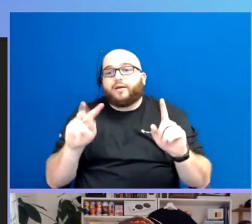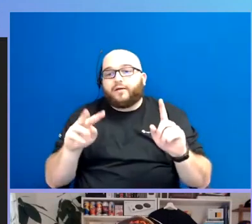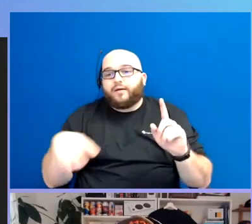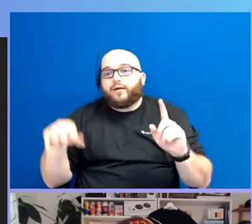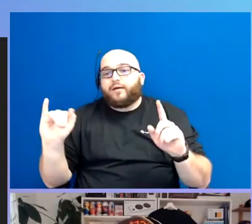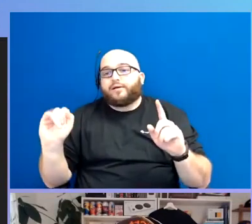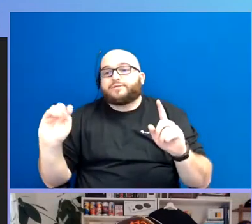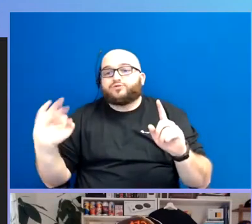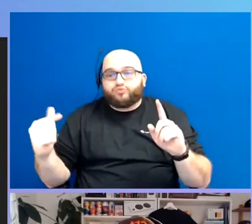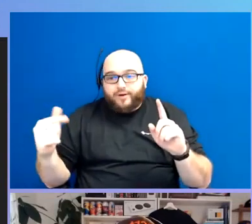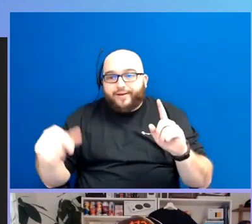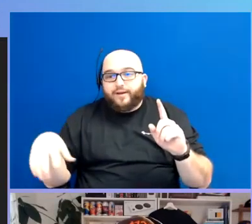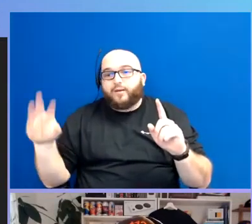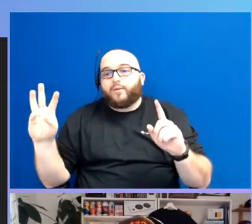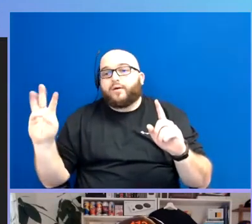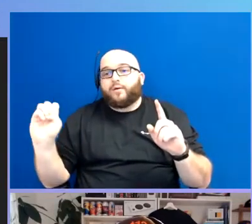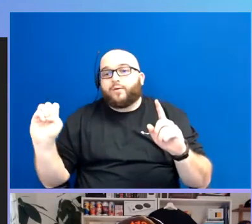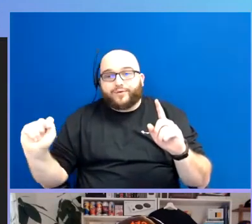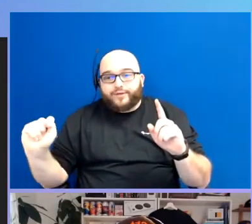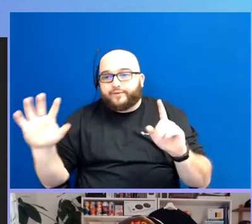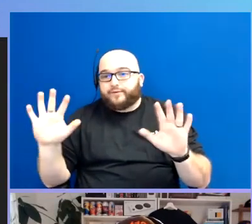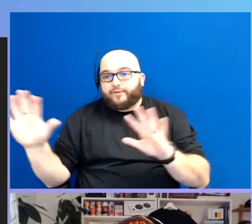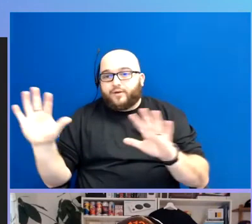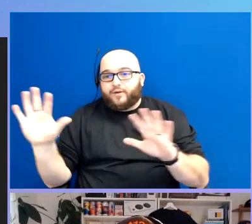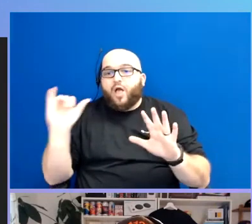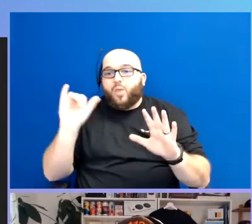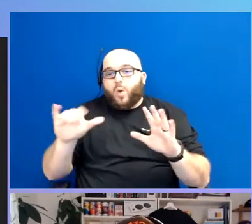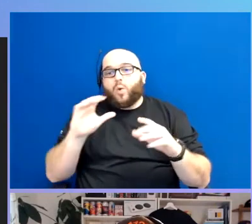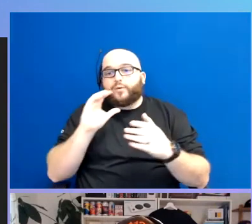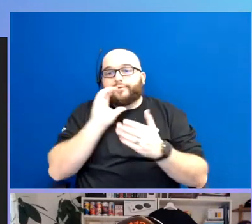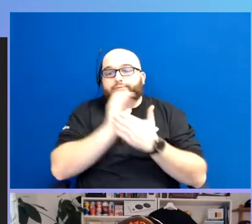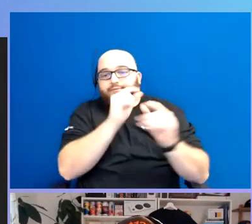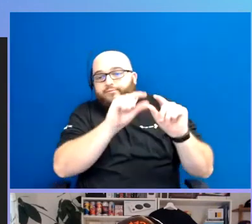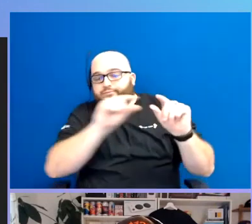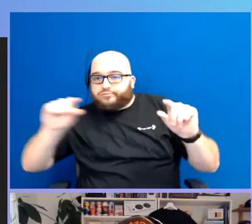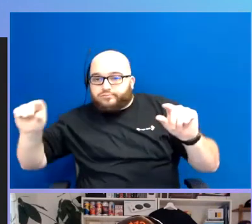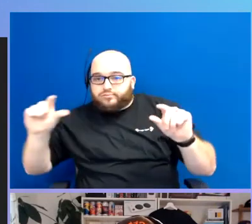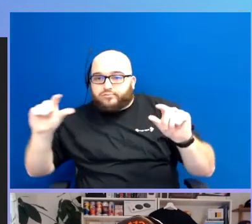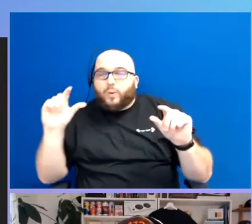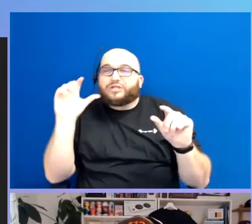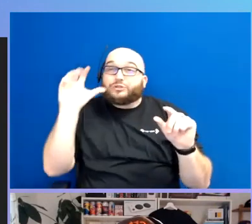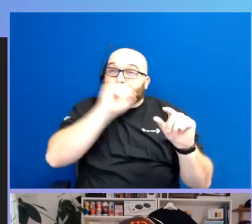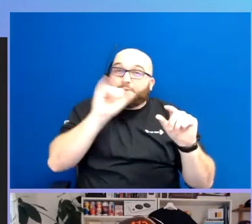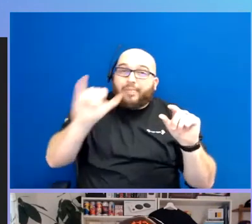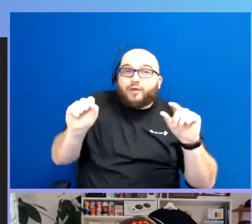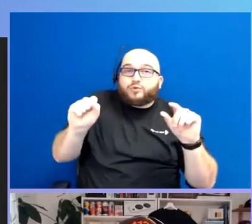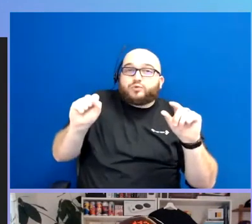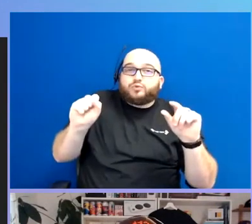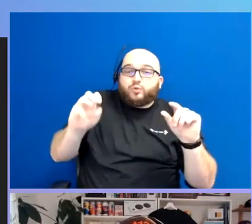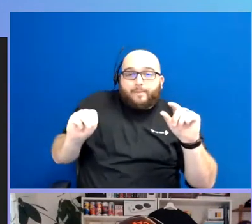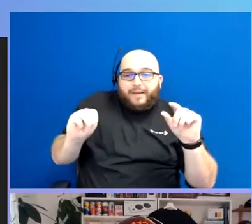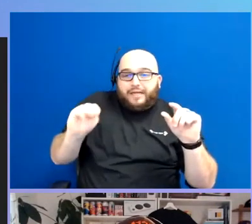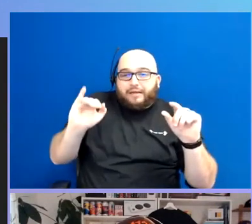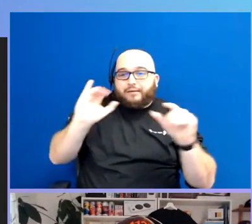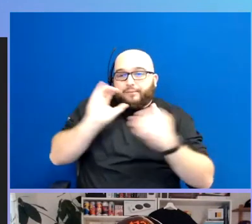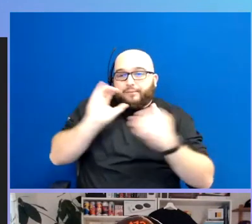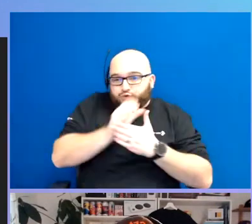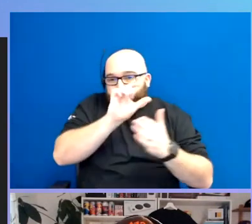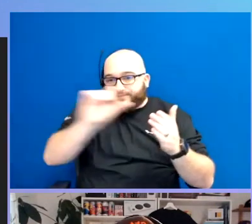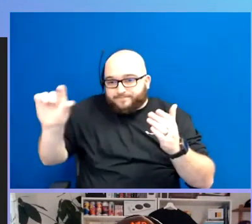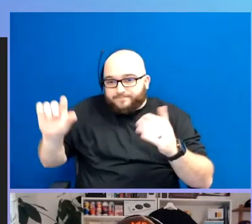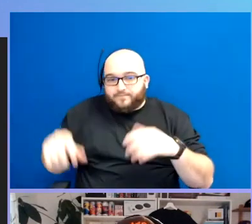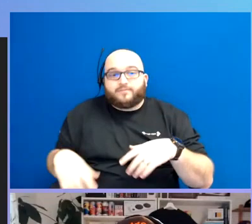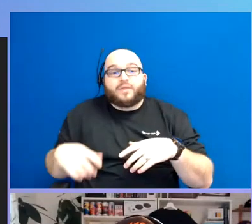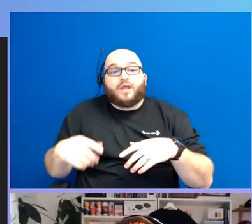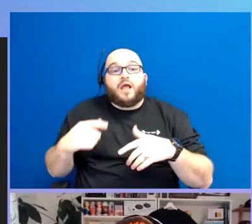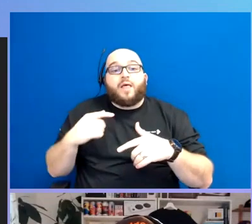FBTWINST alt texts, which is probably the social icons. And when I